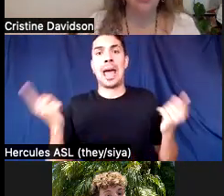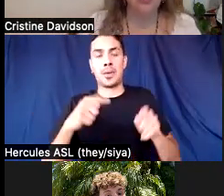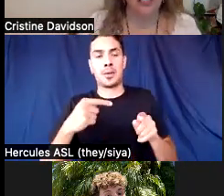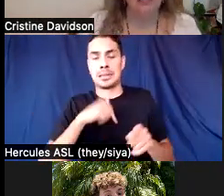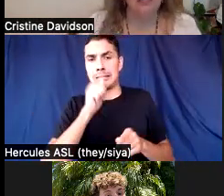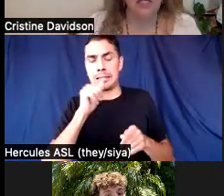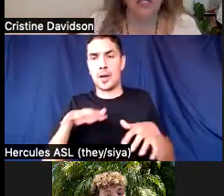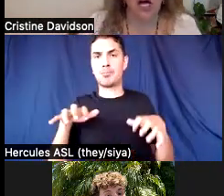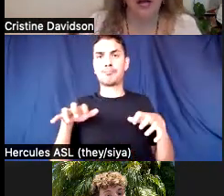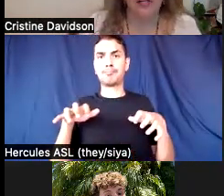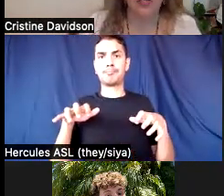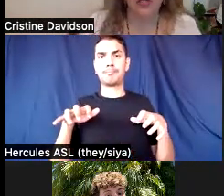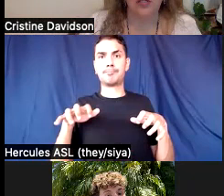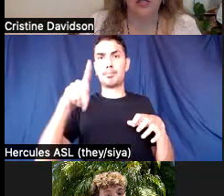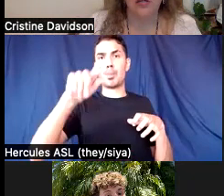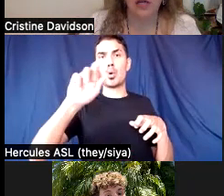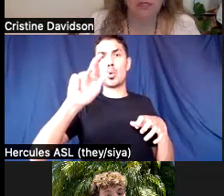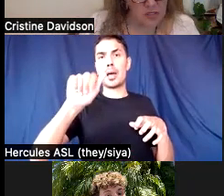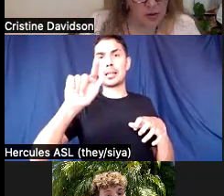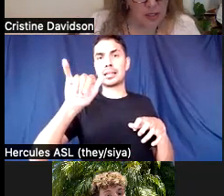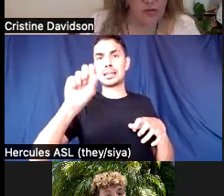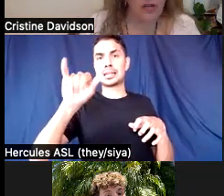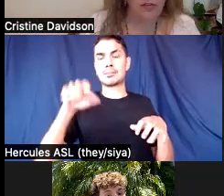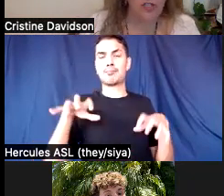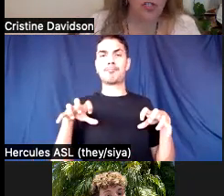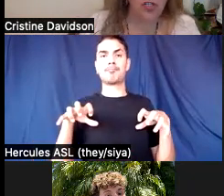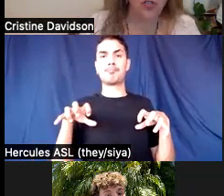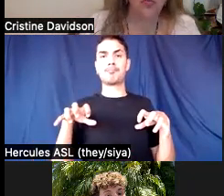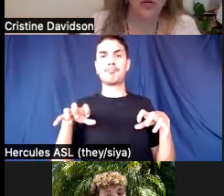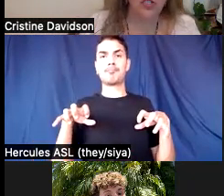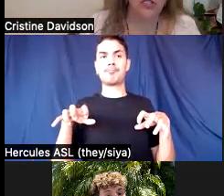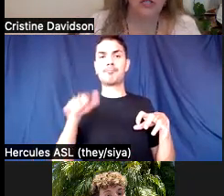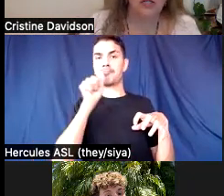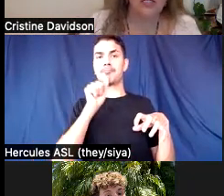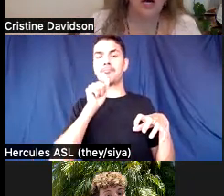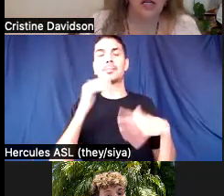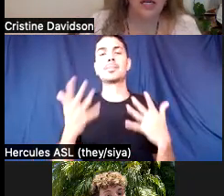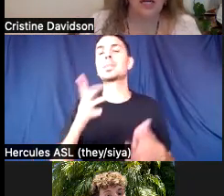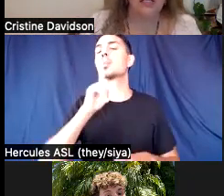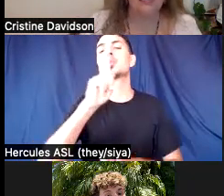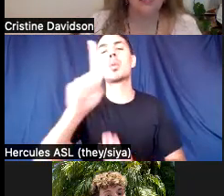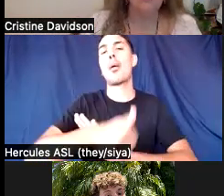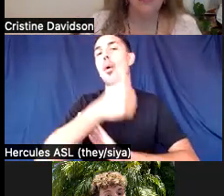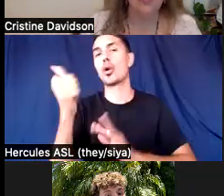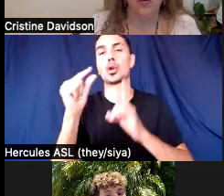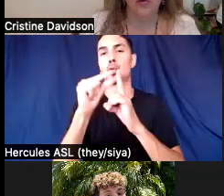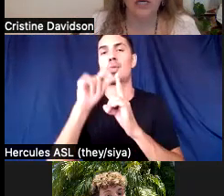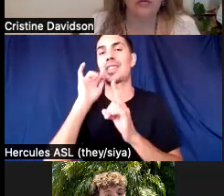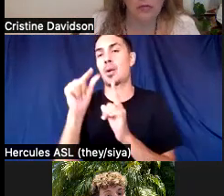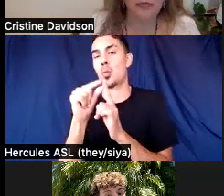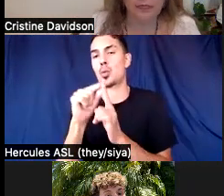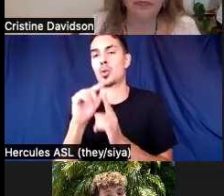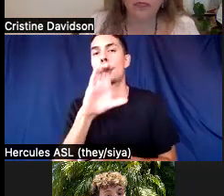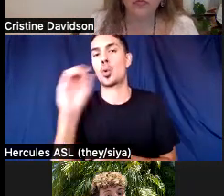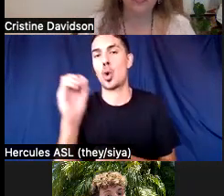It's really ugly. That's a lot, and it's really ugly. And there's probably other definitions too, but just in this context, that's what we